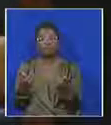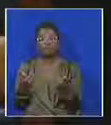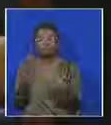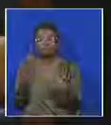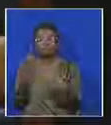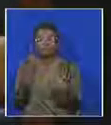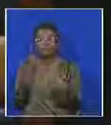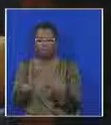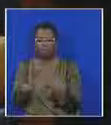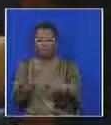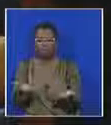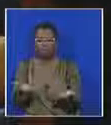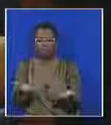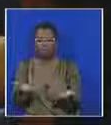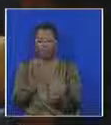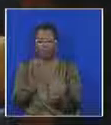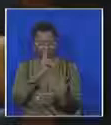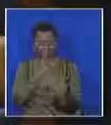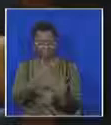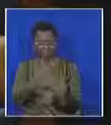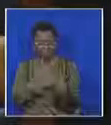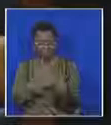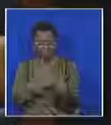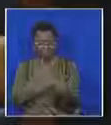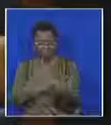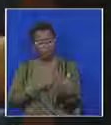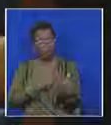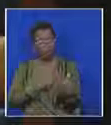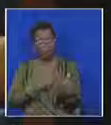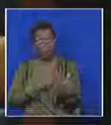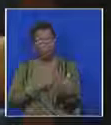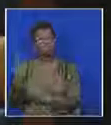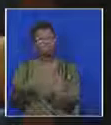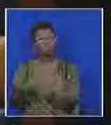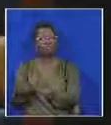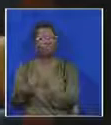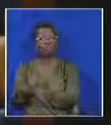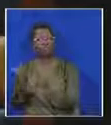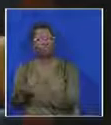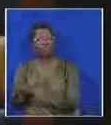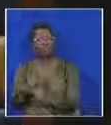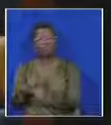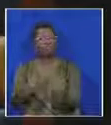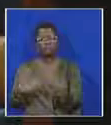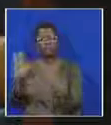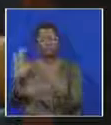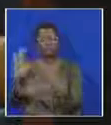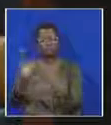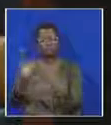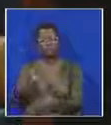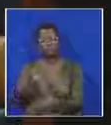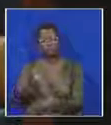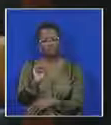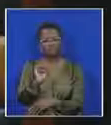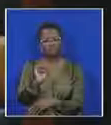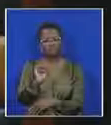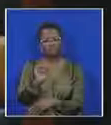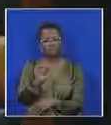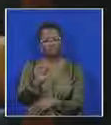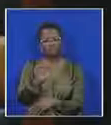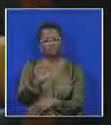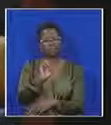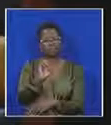is. Order, Honorable Deputy President, there's a point of order, yes. Honorable Steenhuisen. Honorable Ollis,